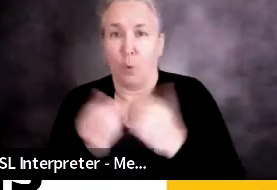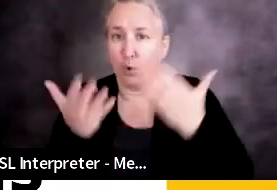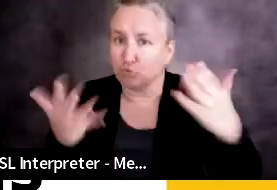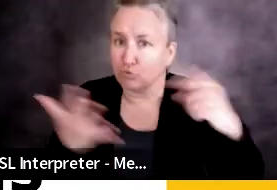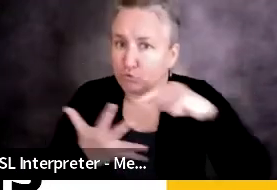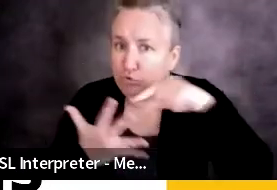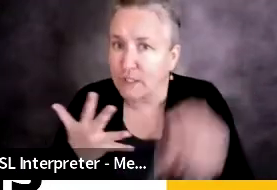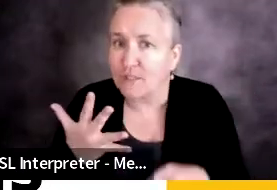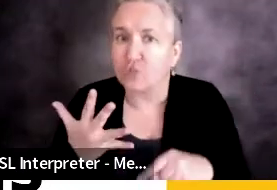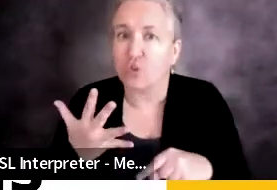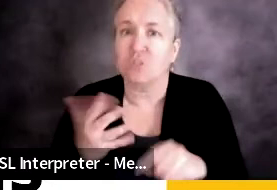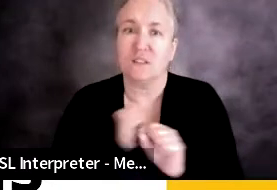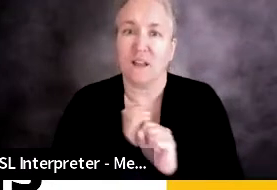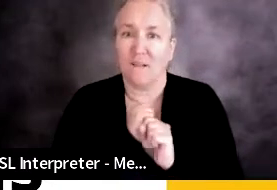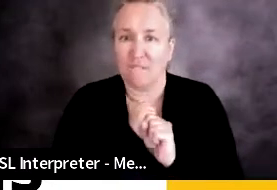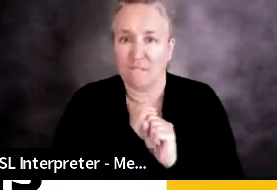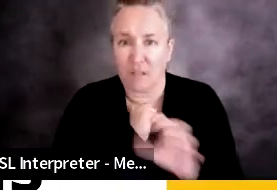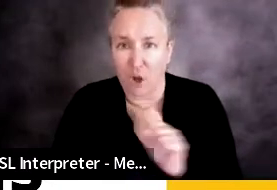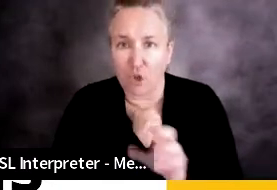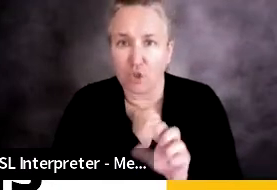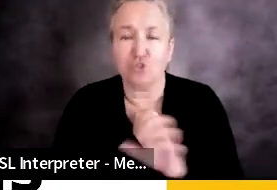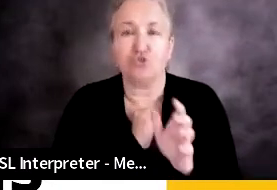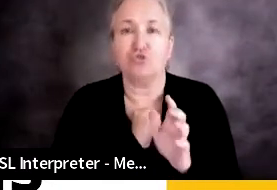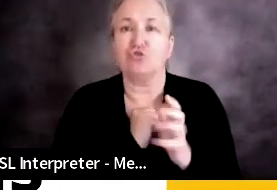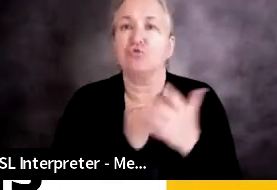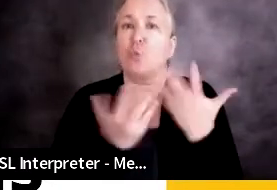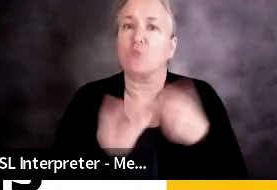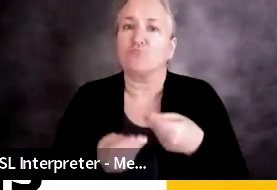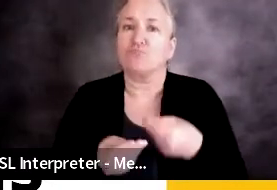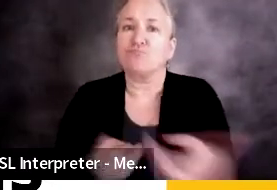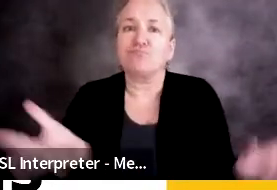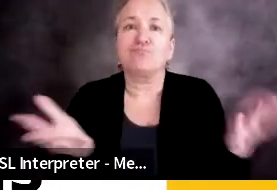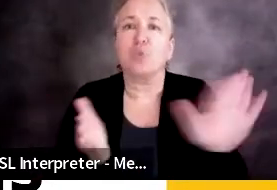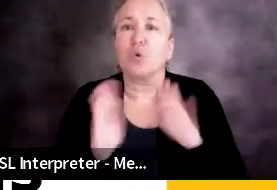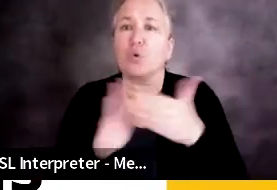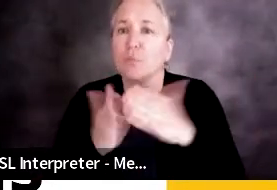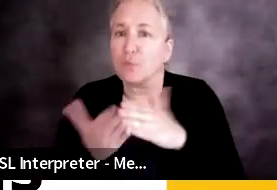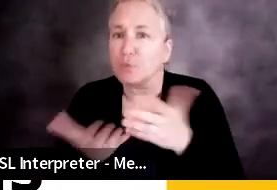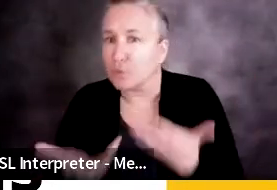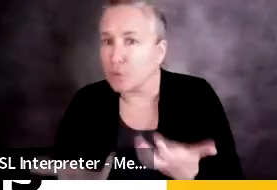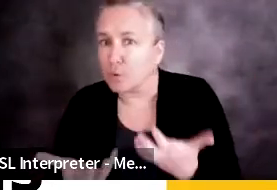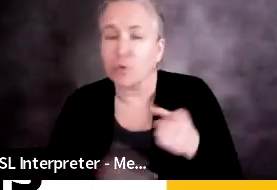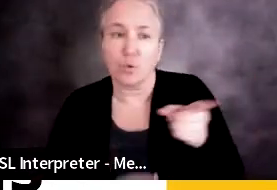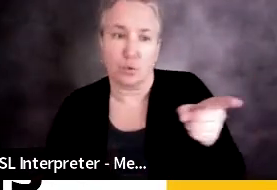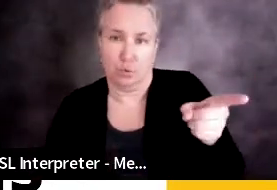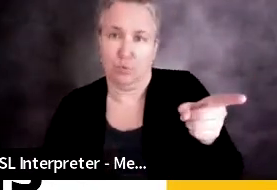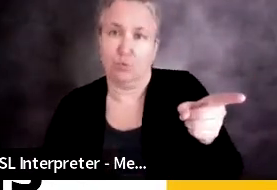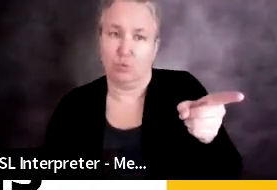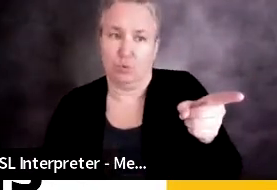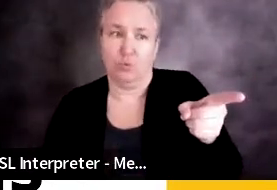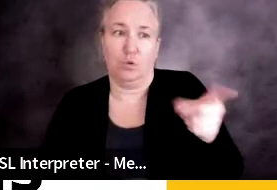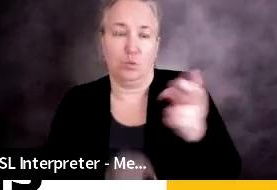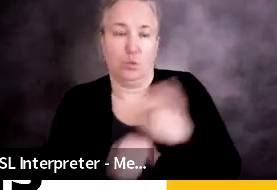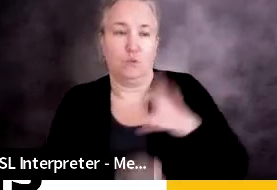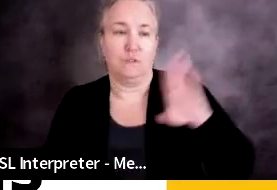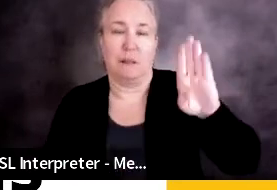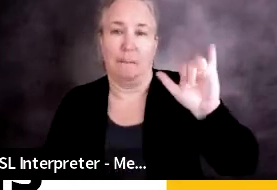like flyers to distribute out to your community, you can visit